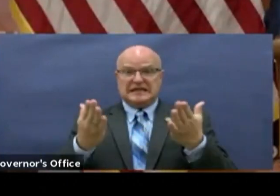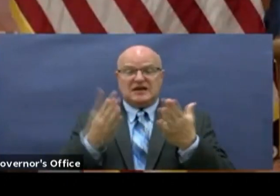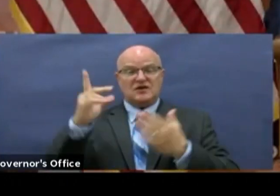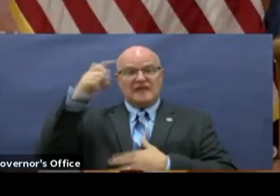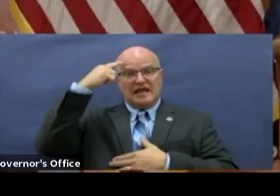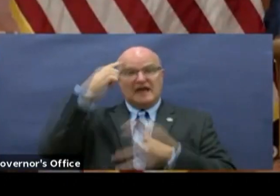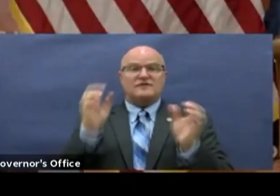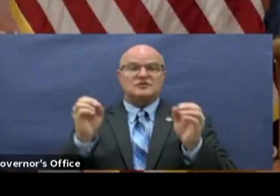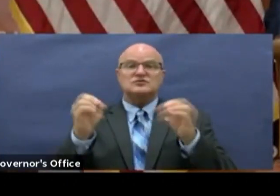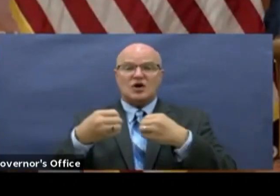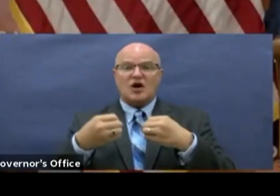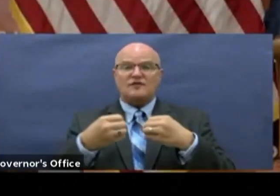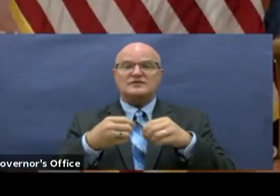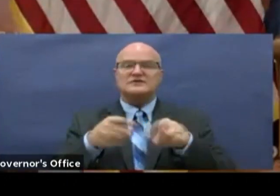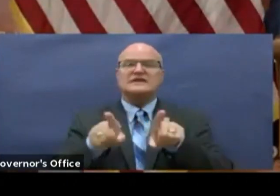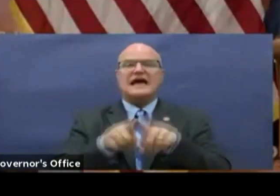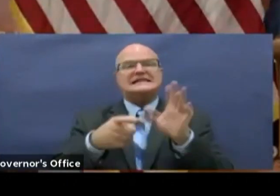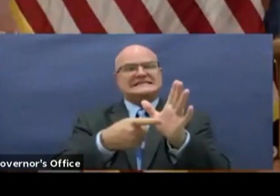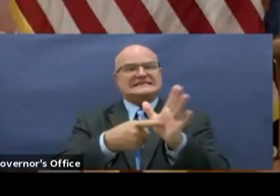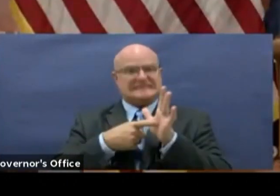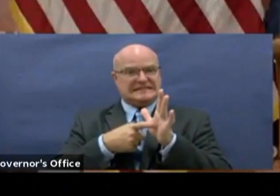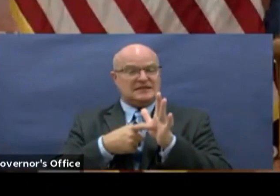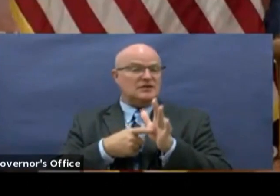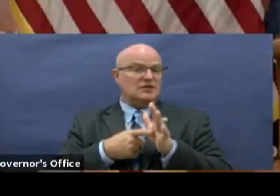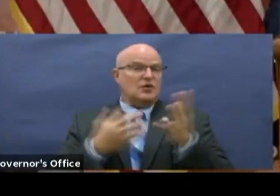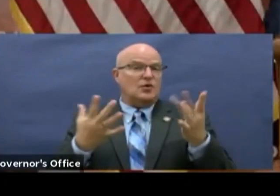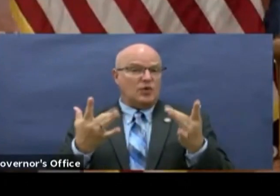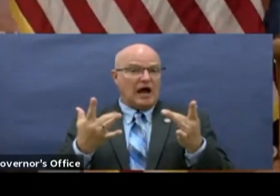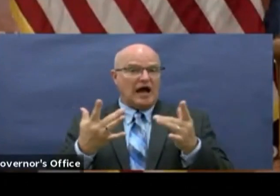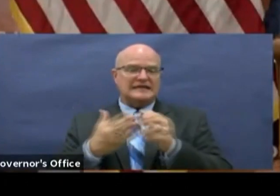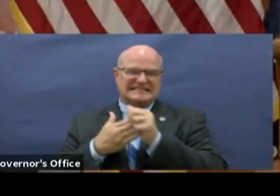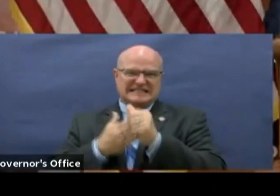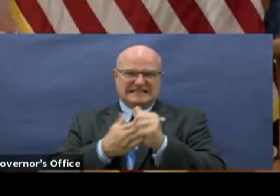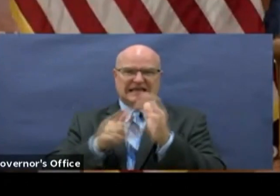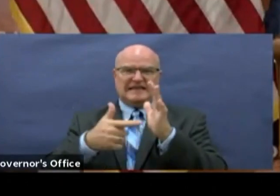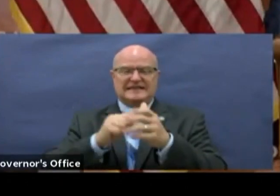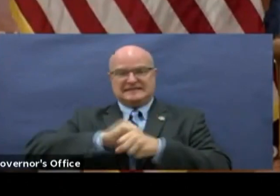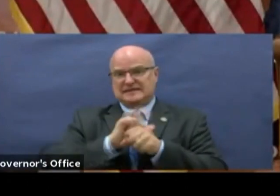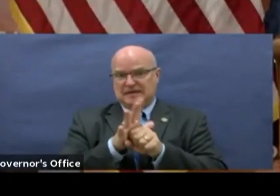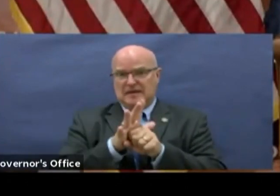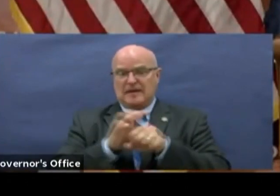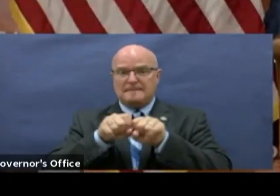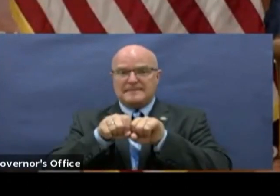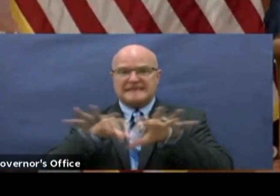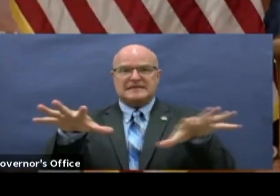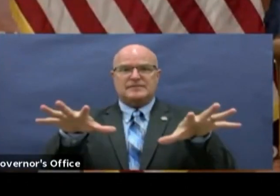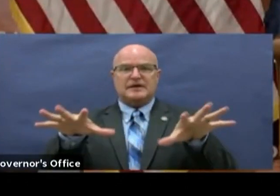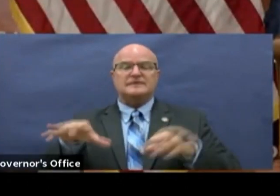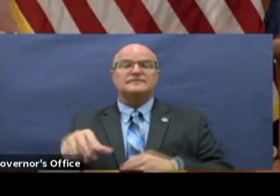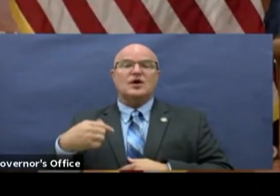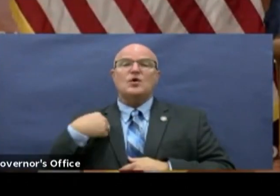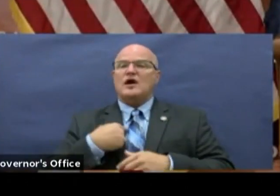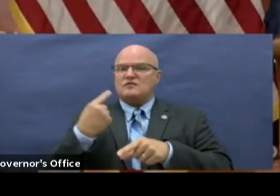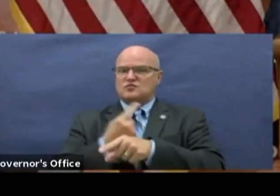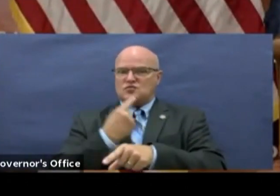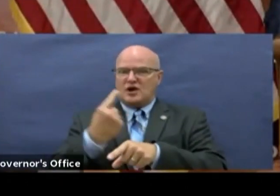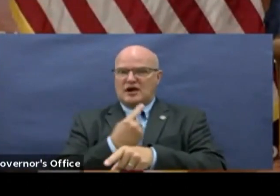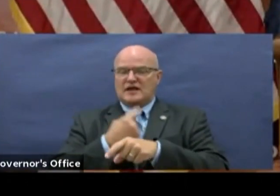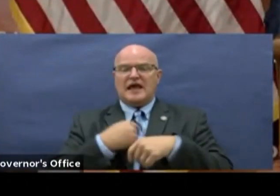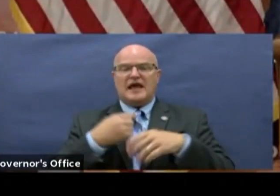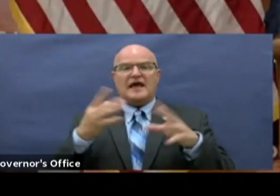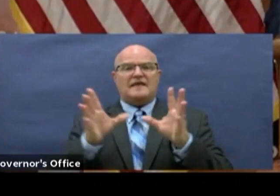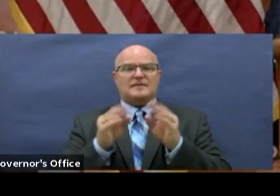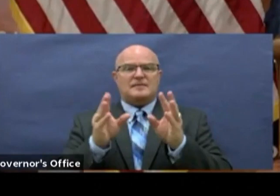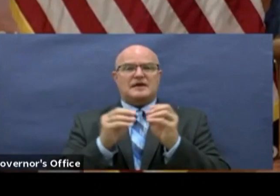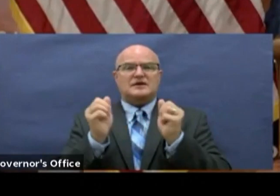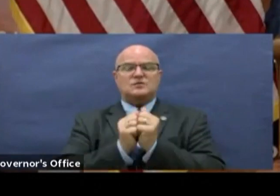governor's office as a necessity in order to lead during this pandemic. We have regularly conducted our